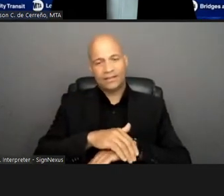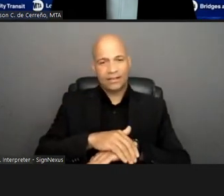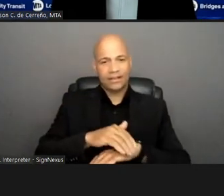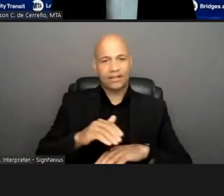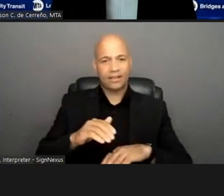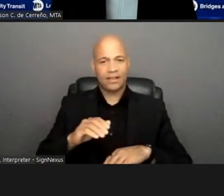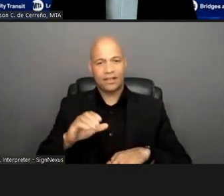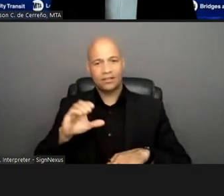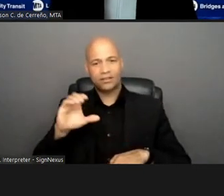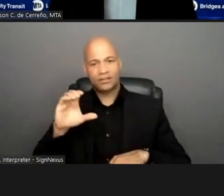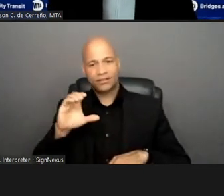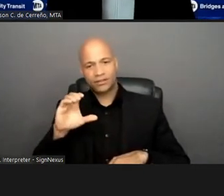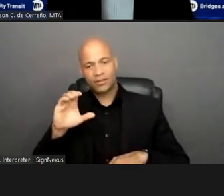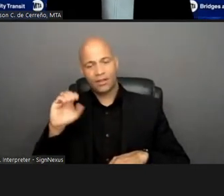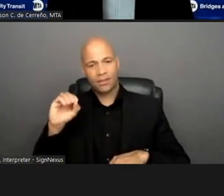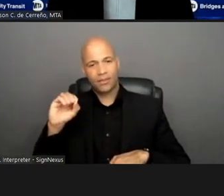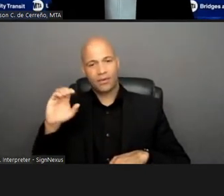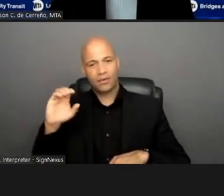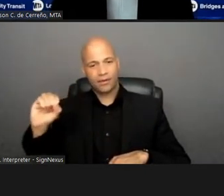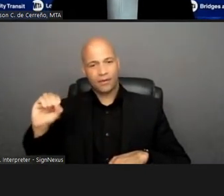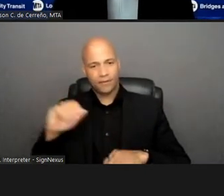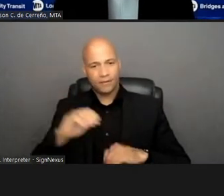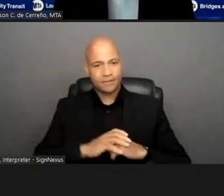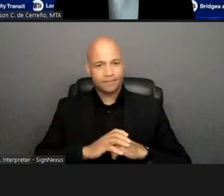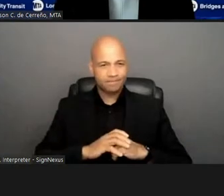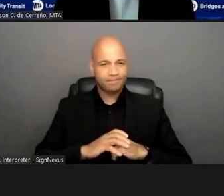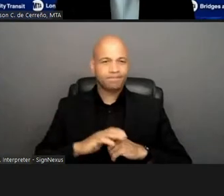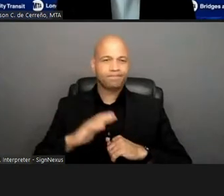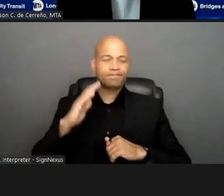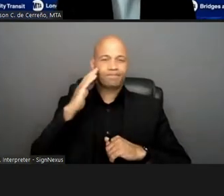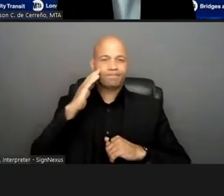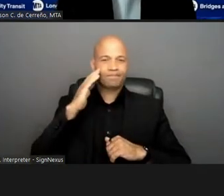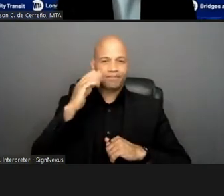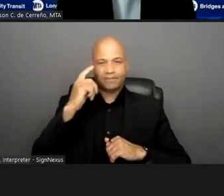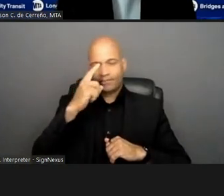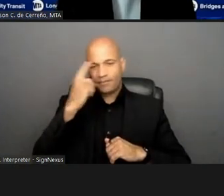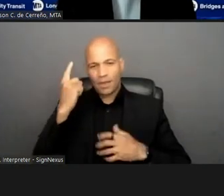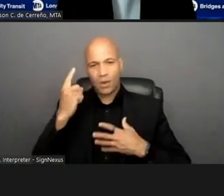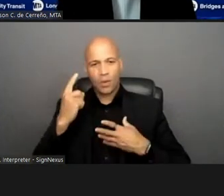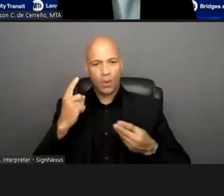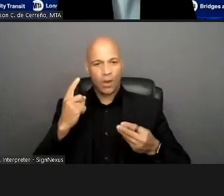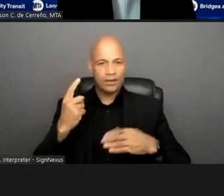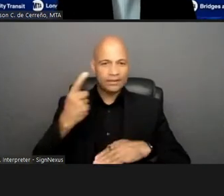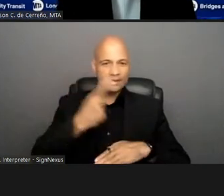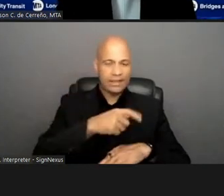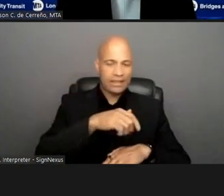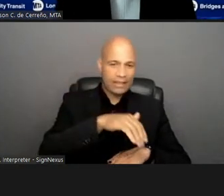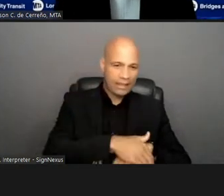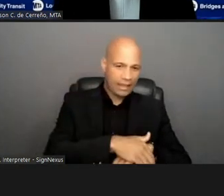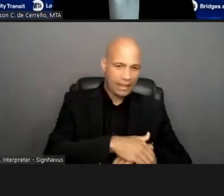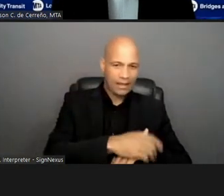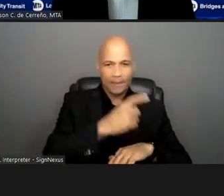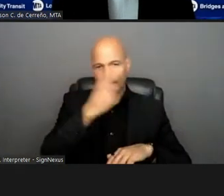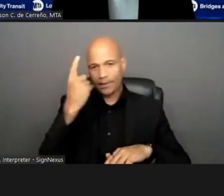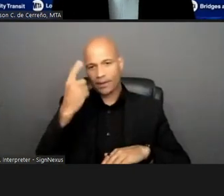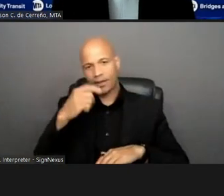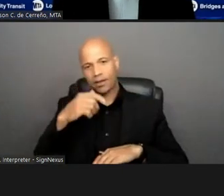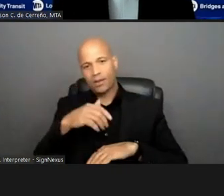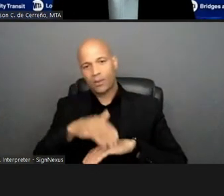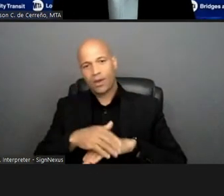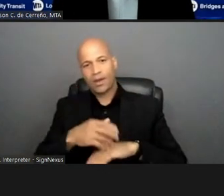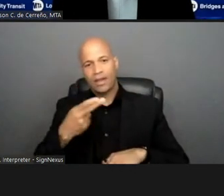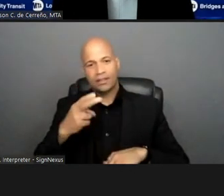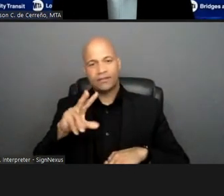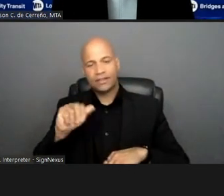given the ubiquitous presence of the black and white day and night Refrigeration black and white day and night HVAC